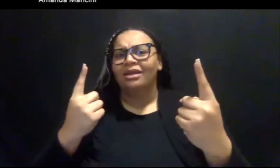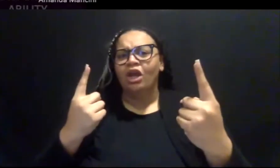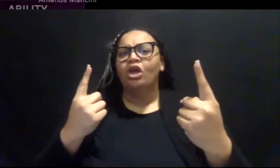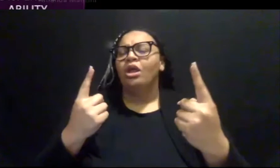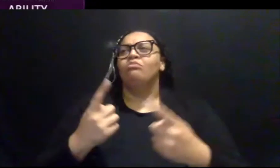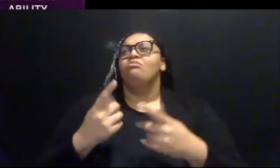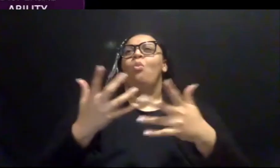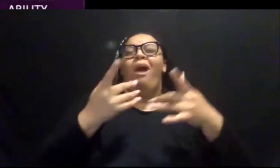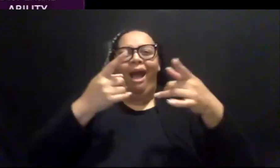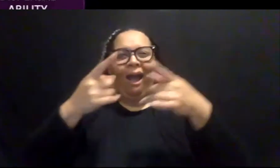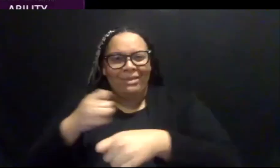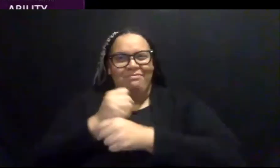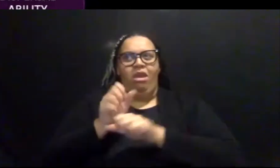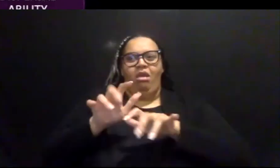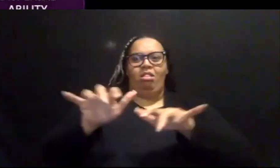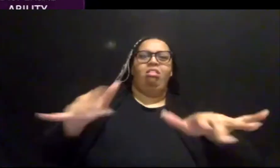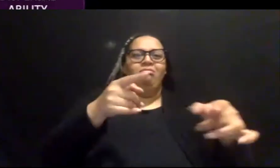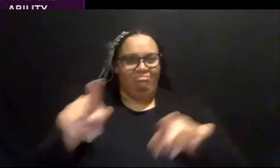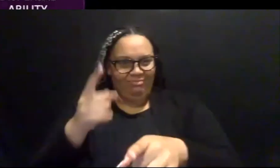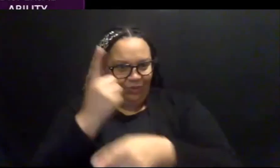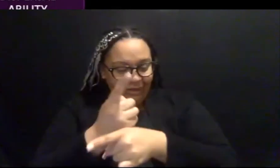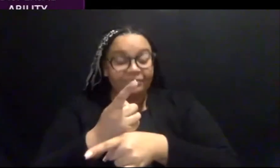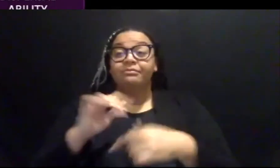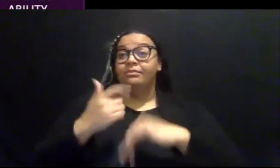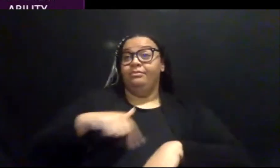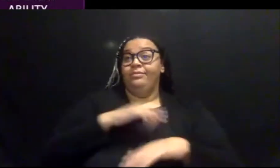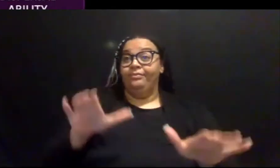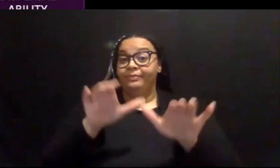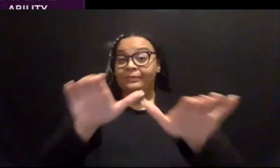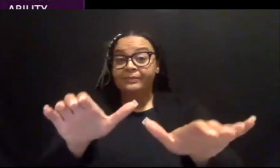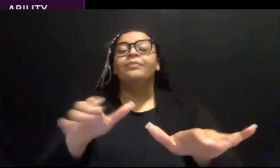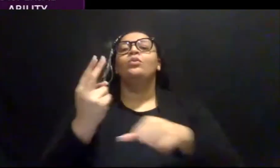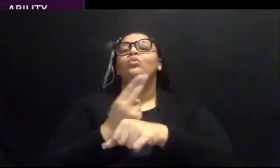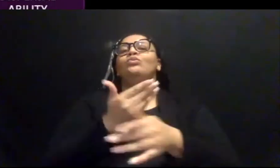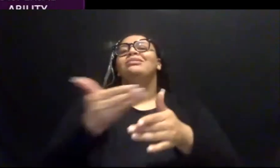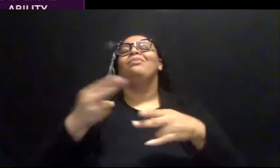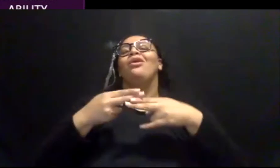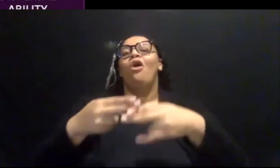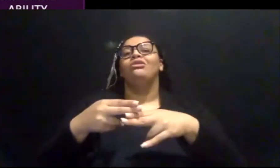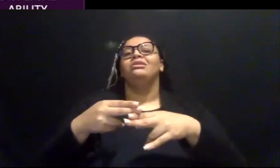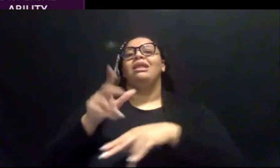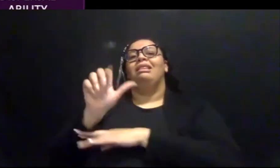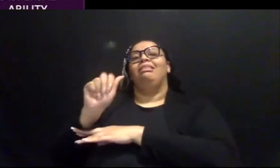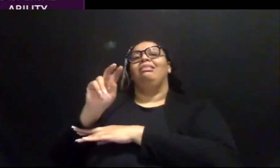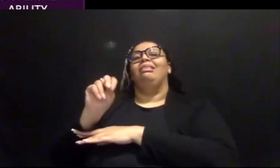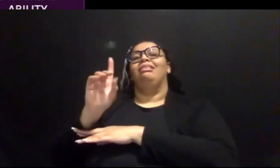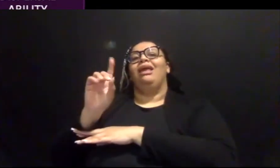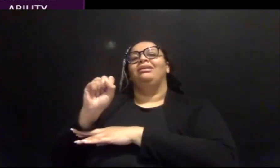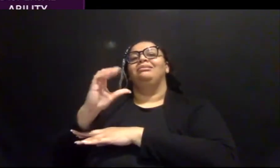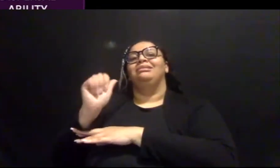flow. And the way we're able to do this is using something called landscape genetics. And landscape genetics is this